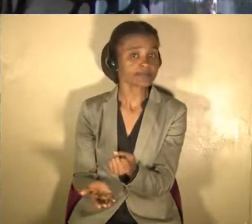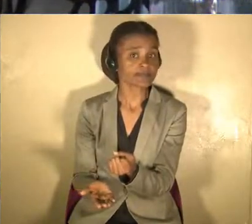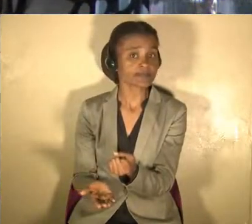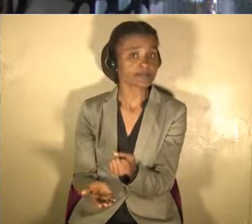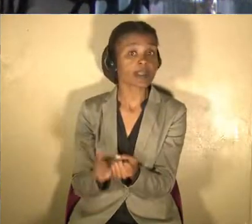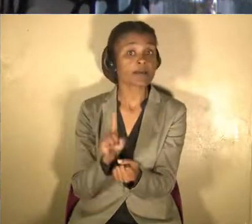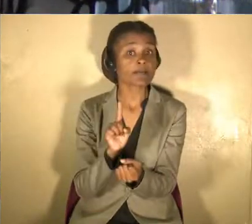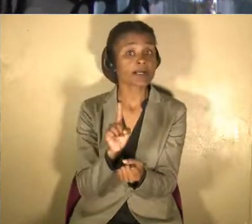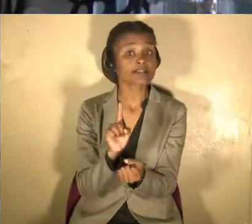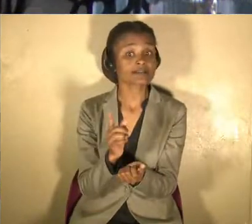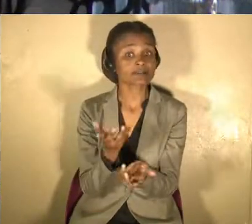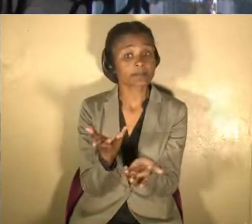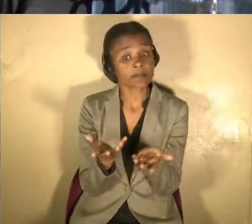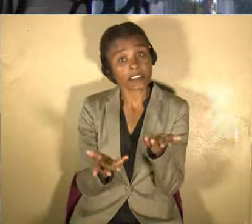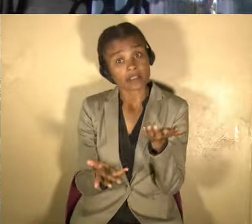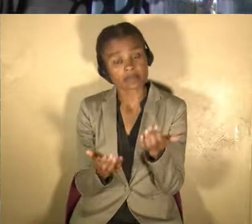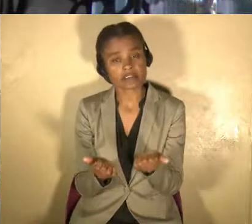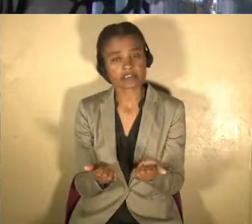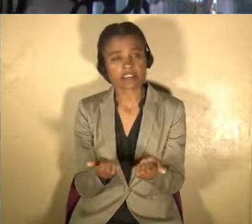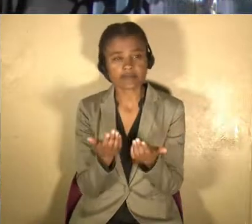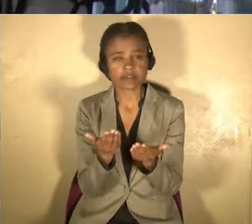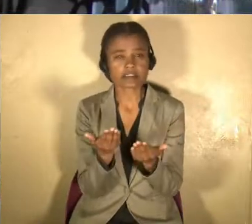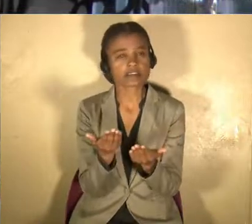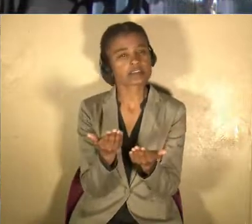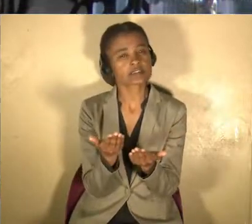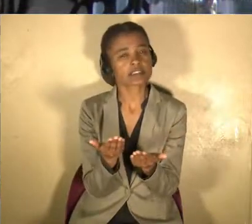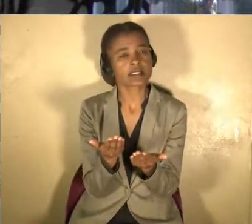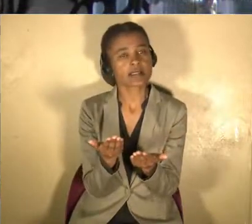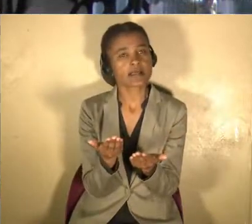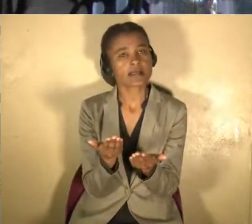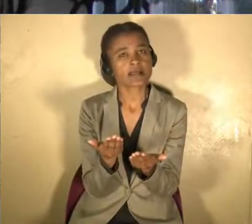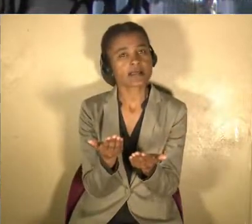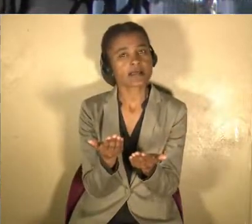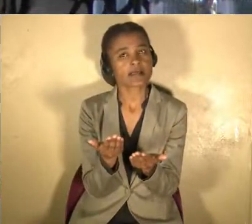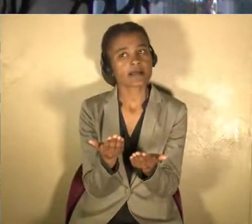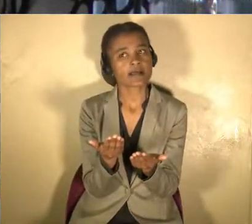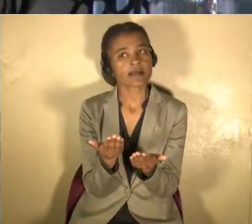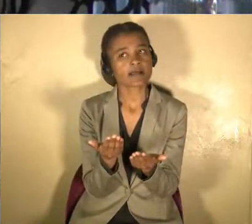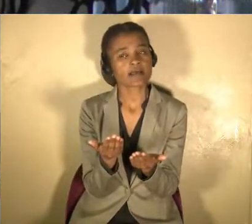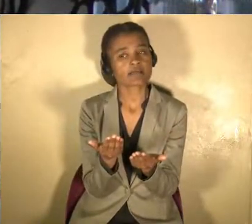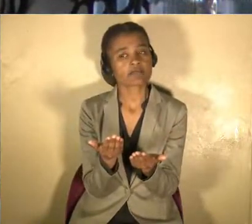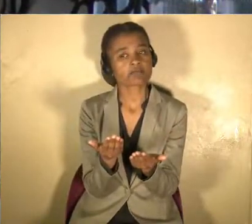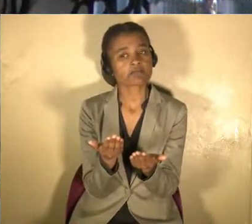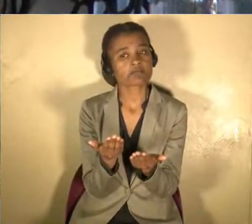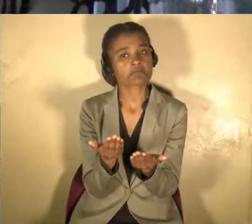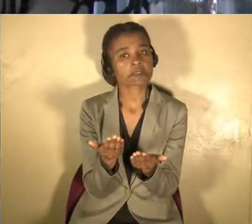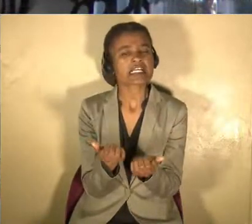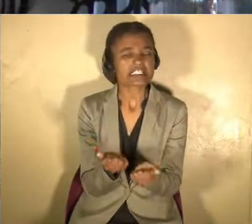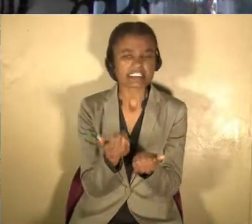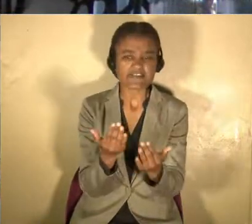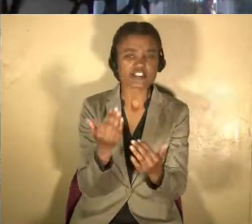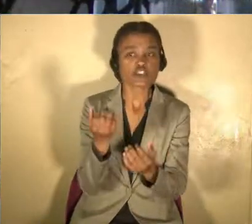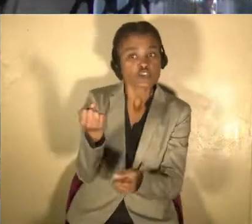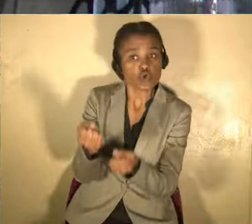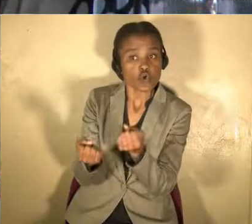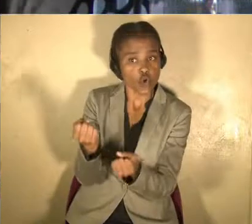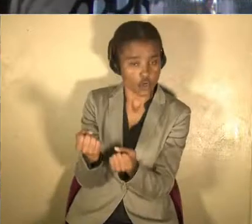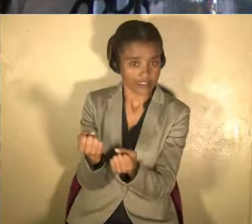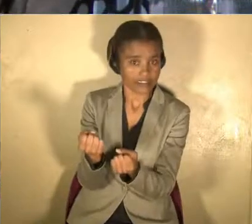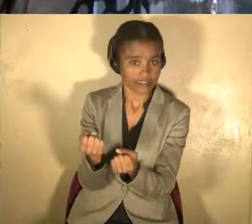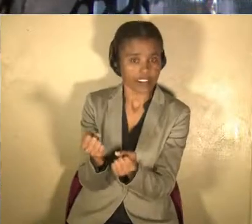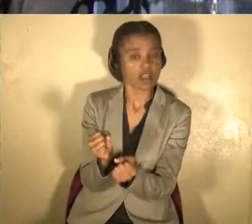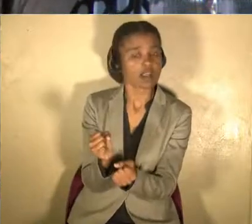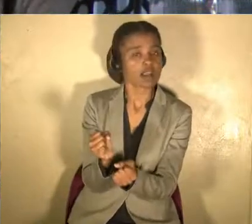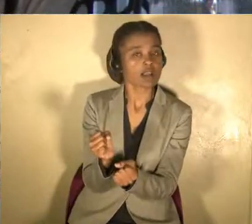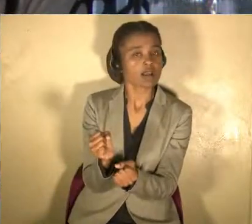such children may not only be limited to services that may be rendered through the children's courts. So based on the